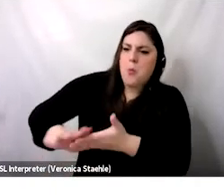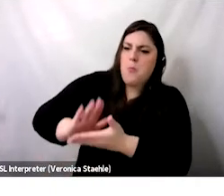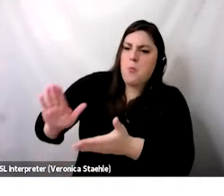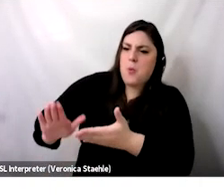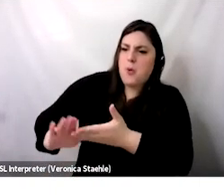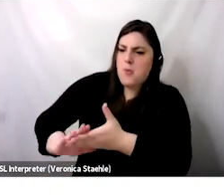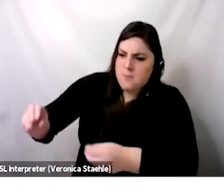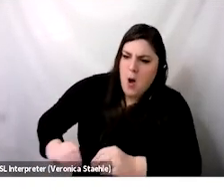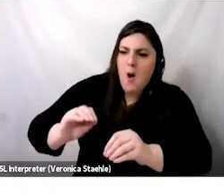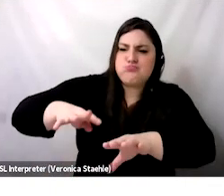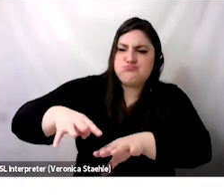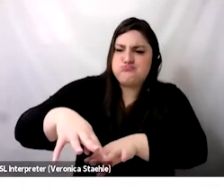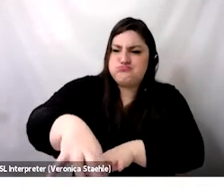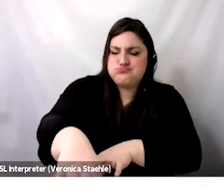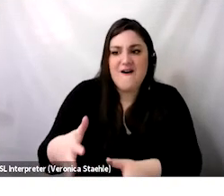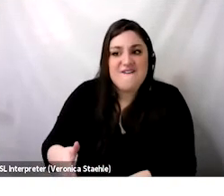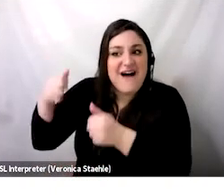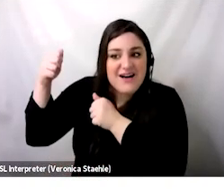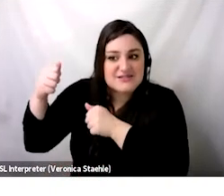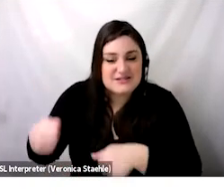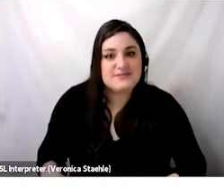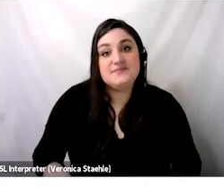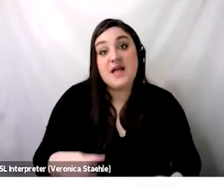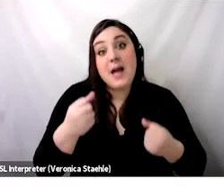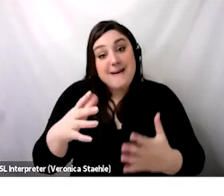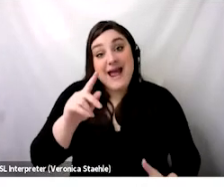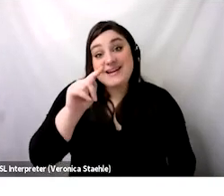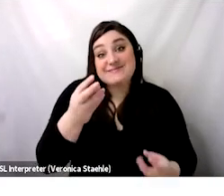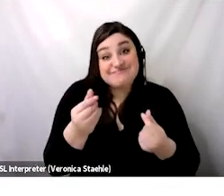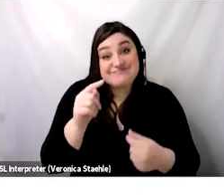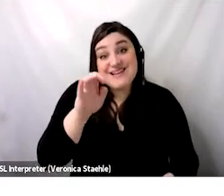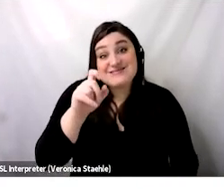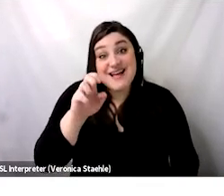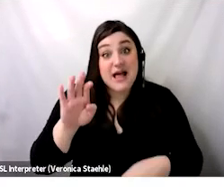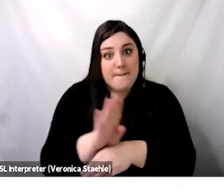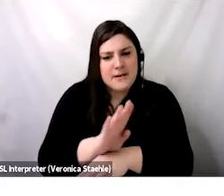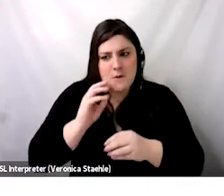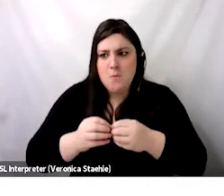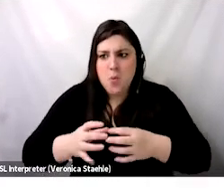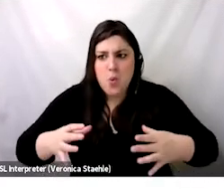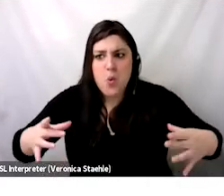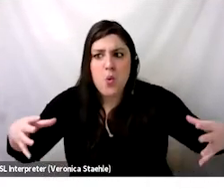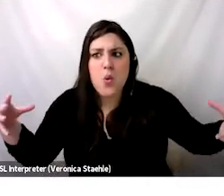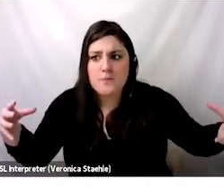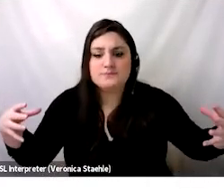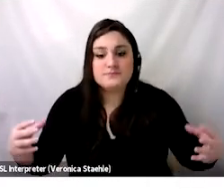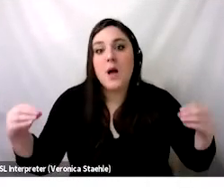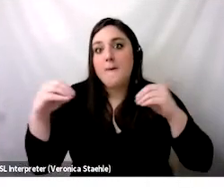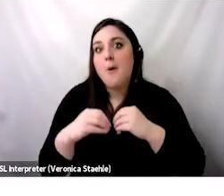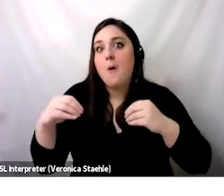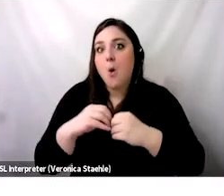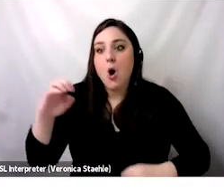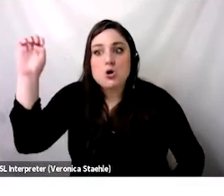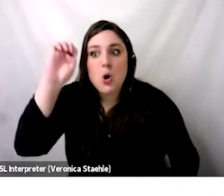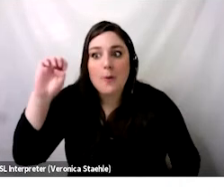factories and textile. Textile business was booming as European and British